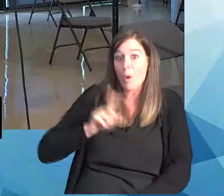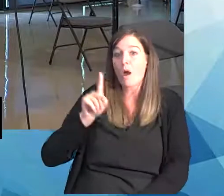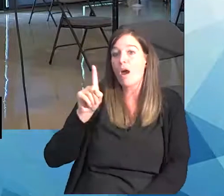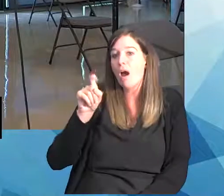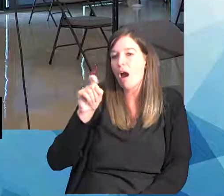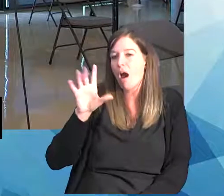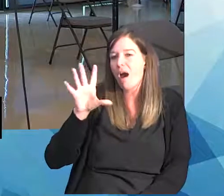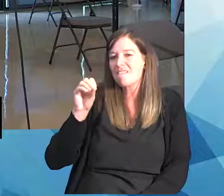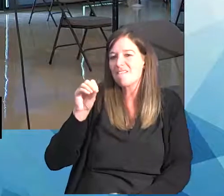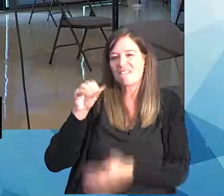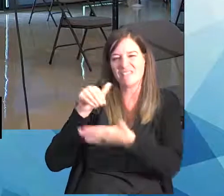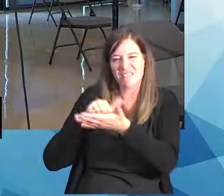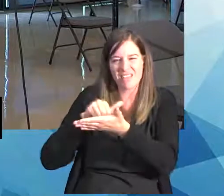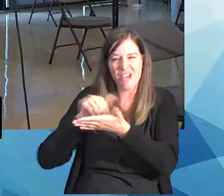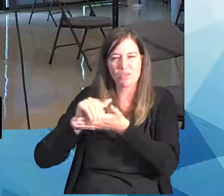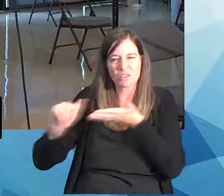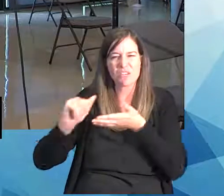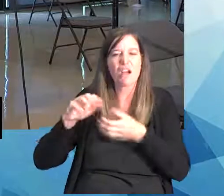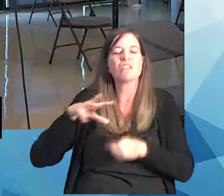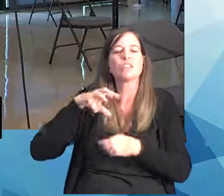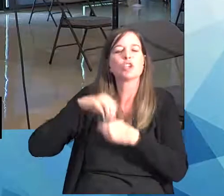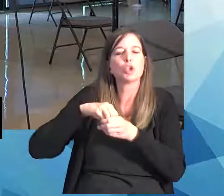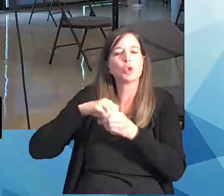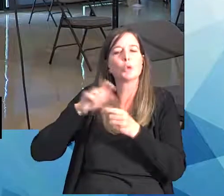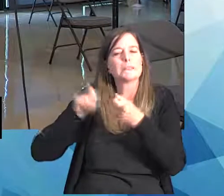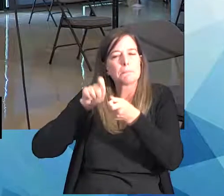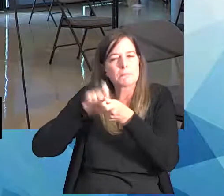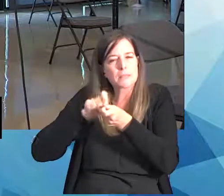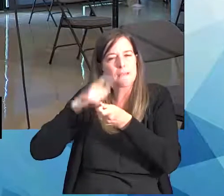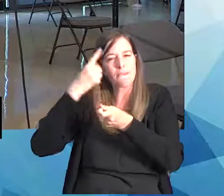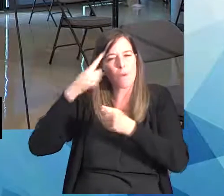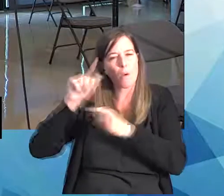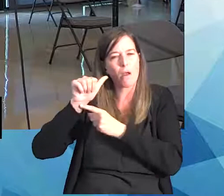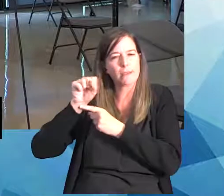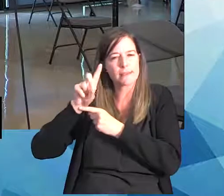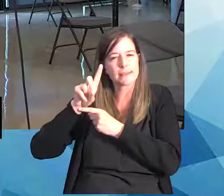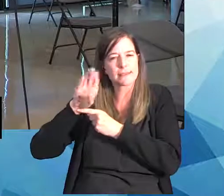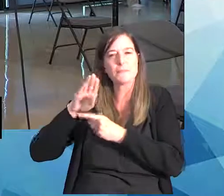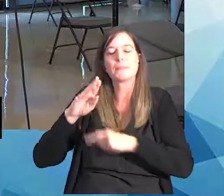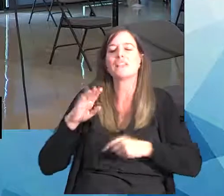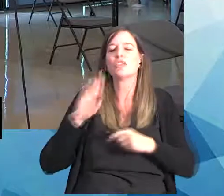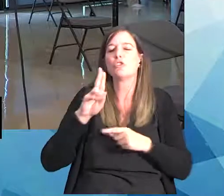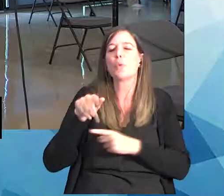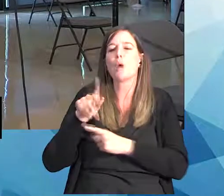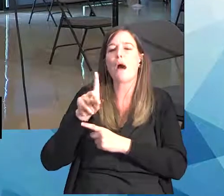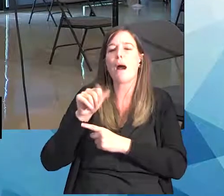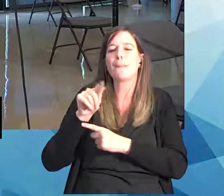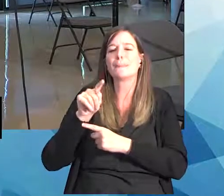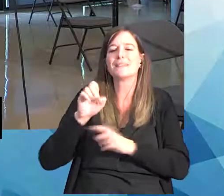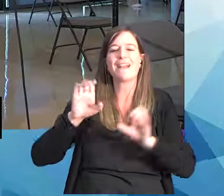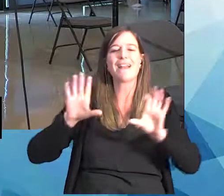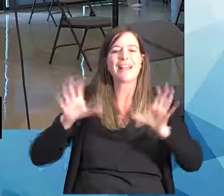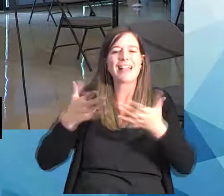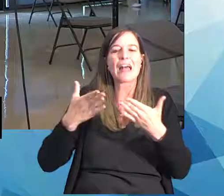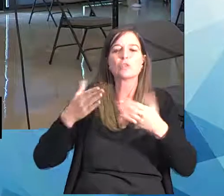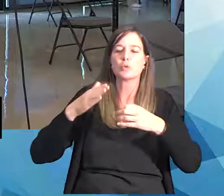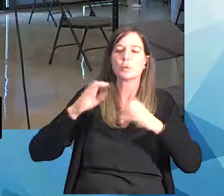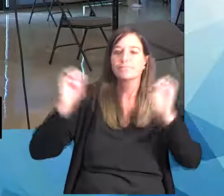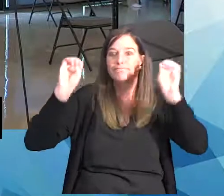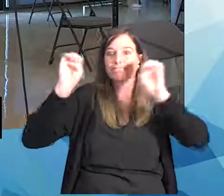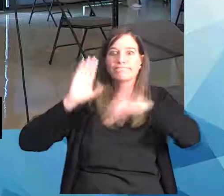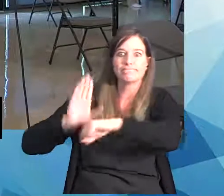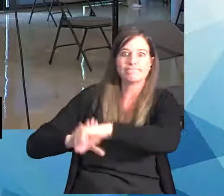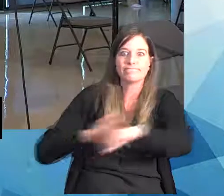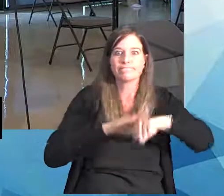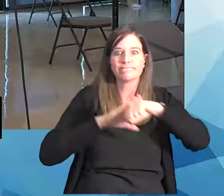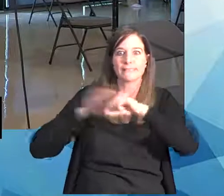$150,000 was included specifically for ASDB for an update of the classroom notification systems in Tucson. And